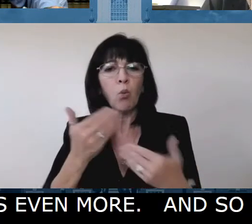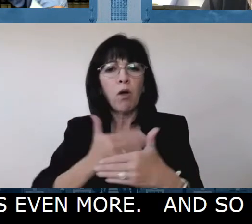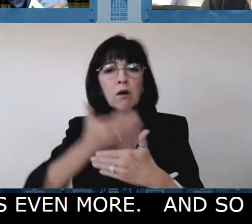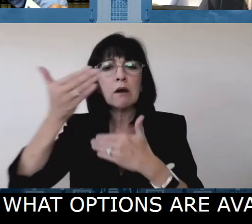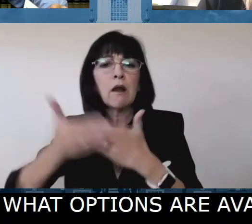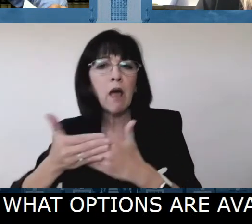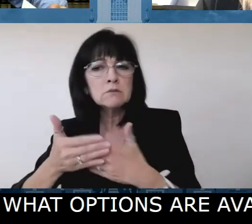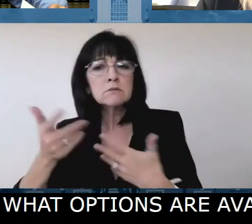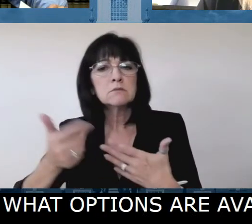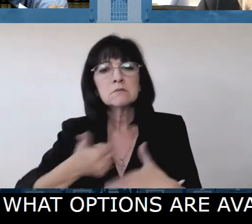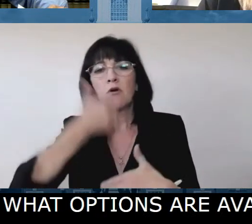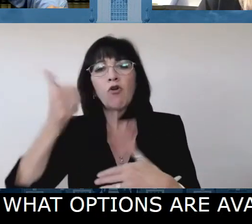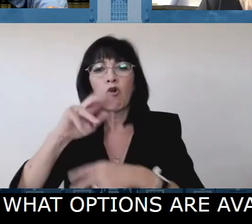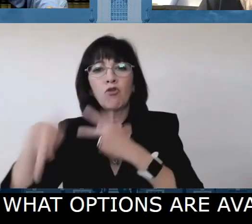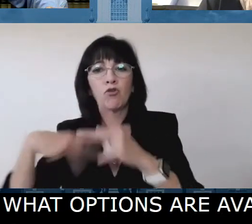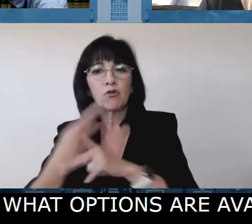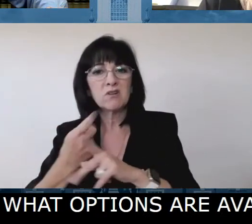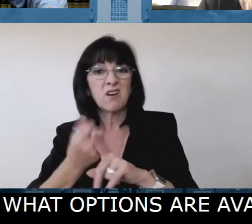table.